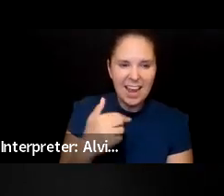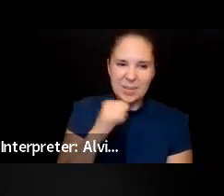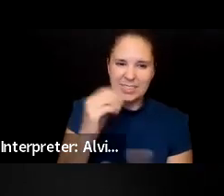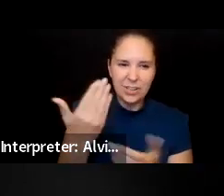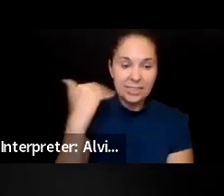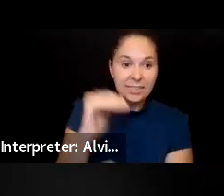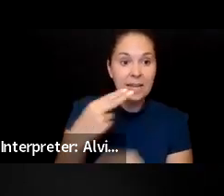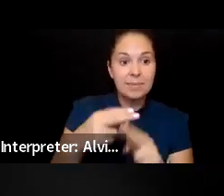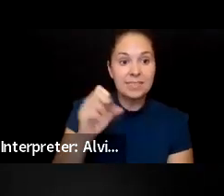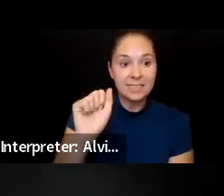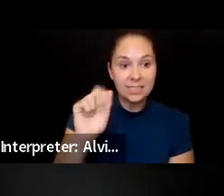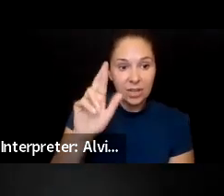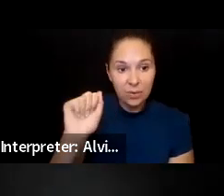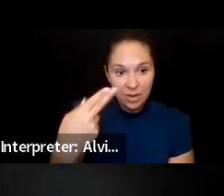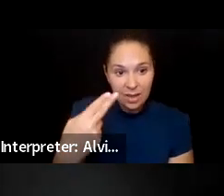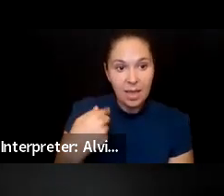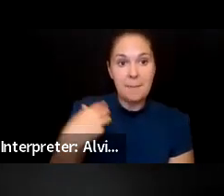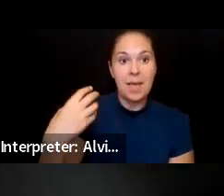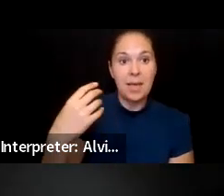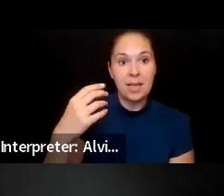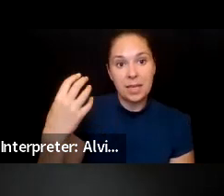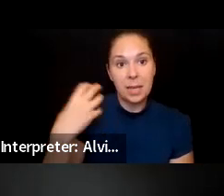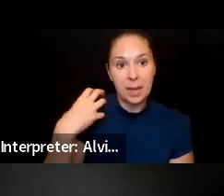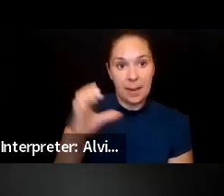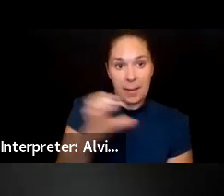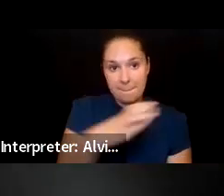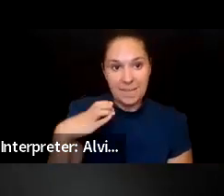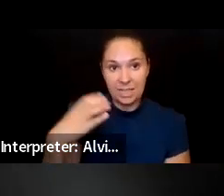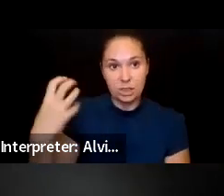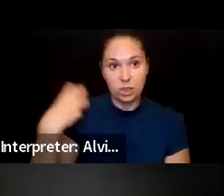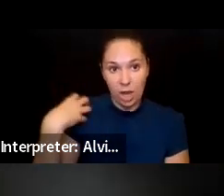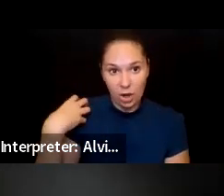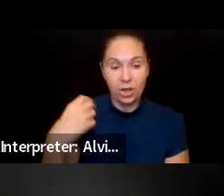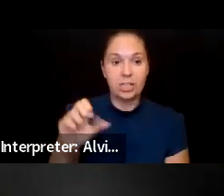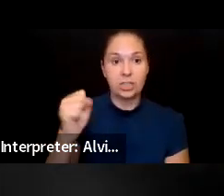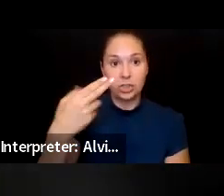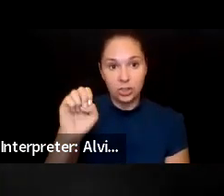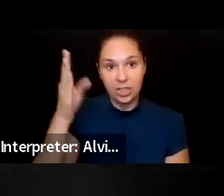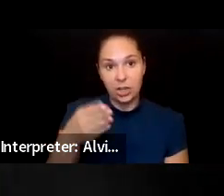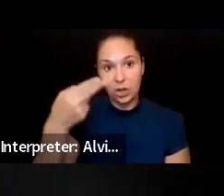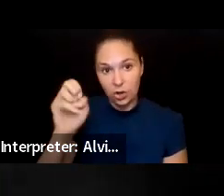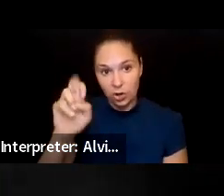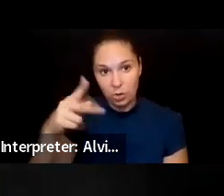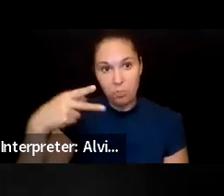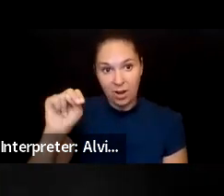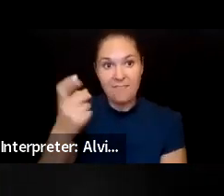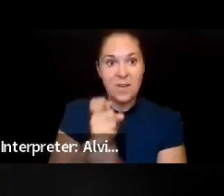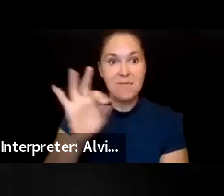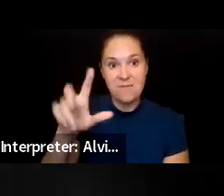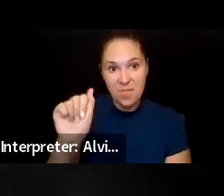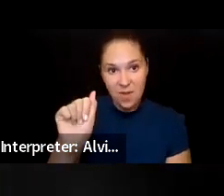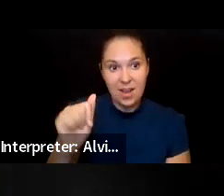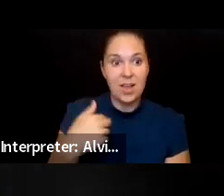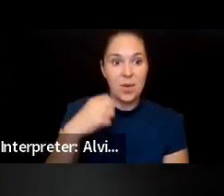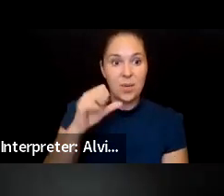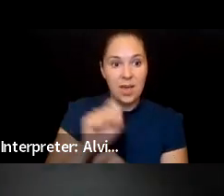name is Sarah. I'm our Youth Steering Committee Chair. I use she, her pronouns, and I am from Florida. And I